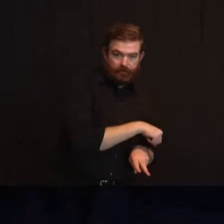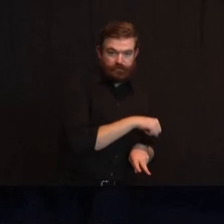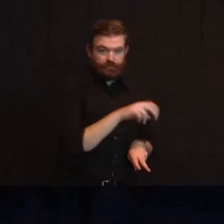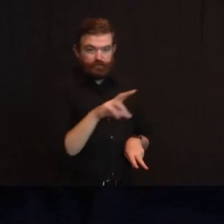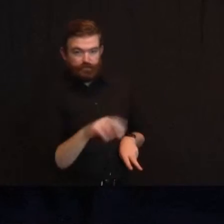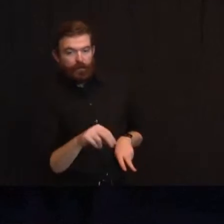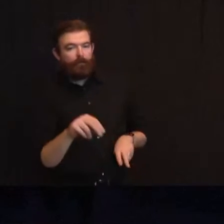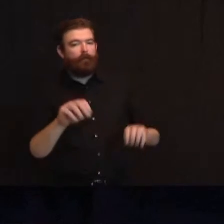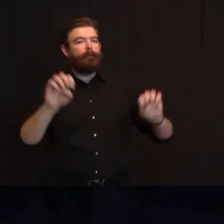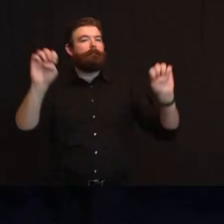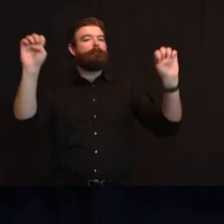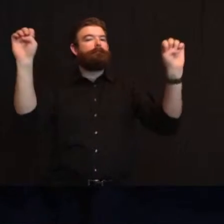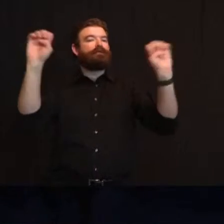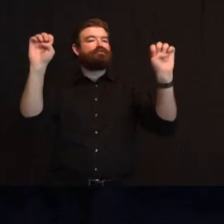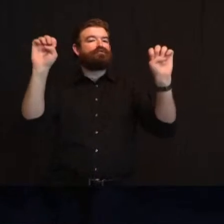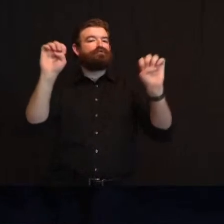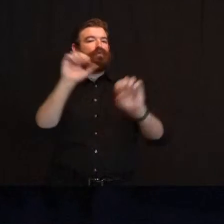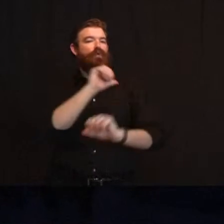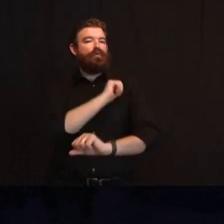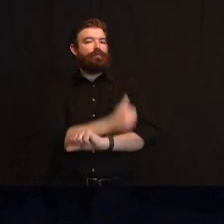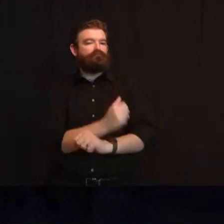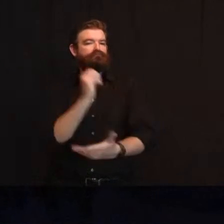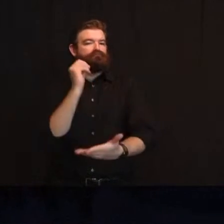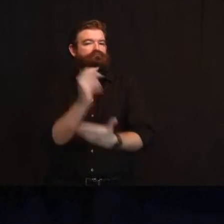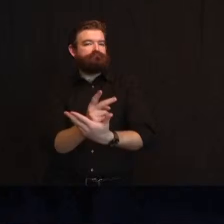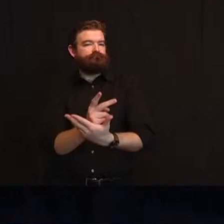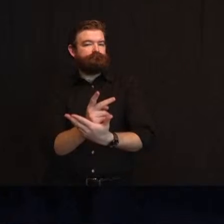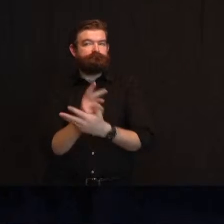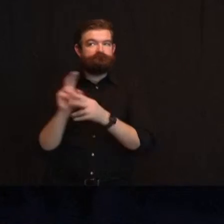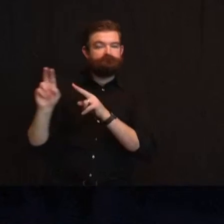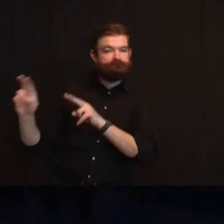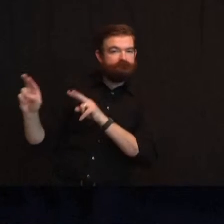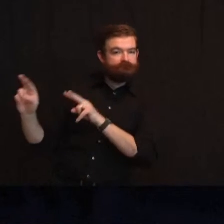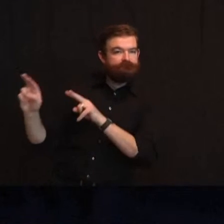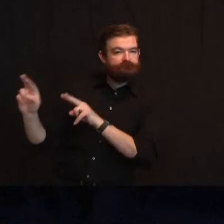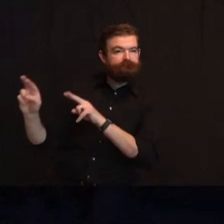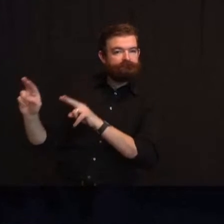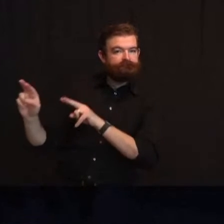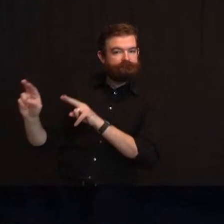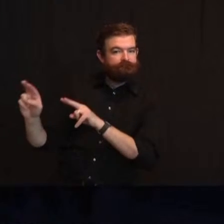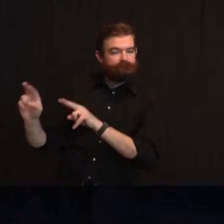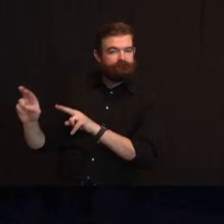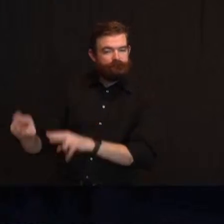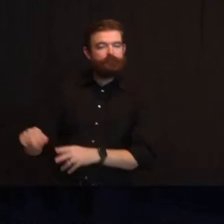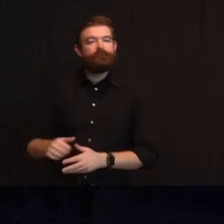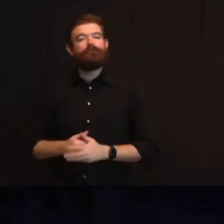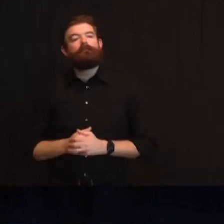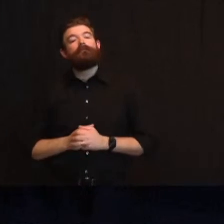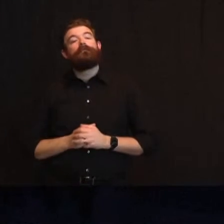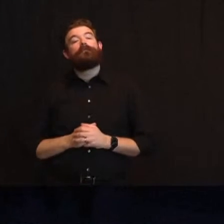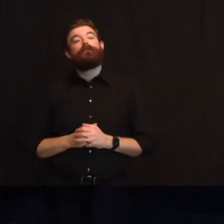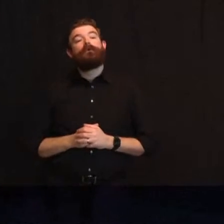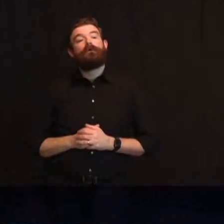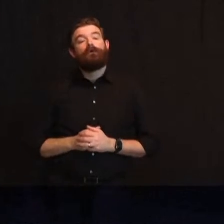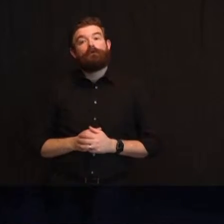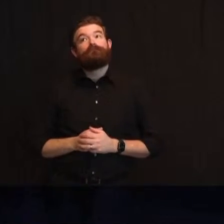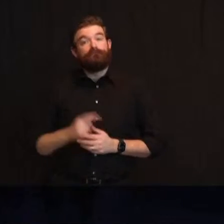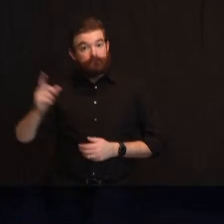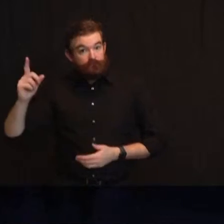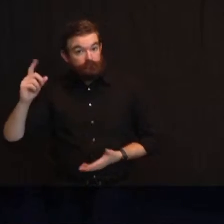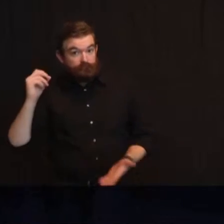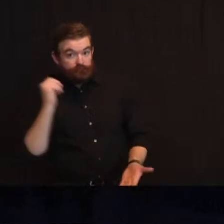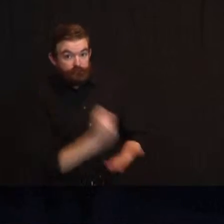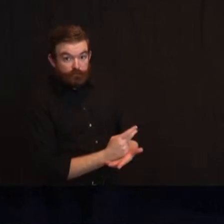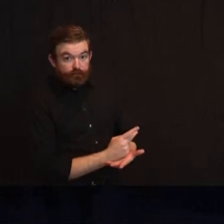EUA. After the EUA is issued, 6 hospitals in our state will receive what we